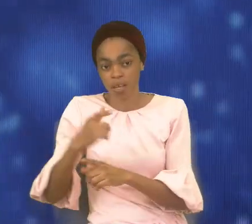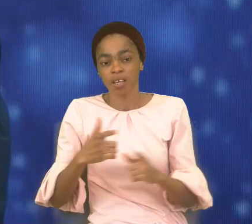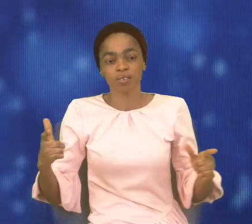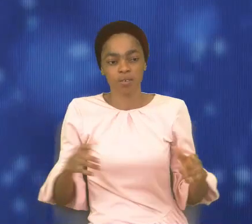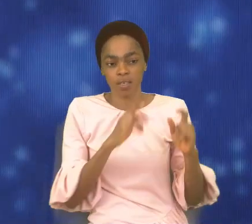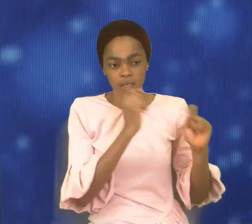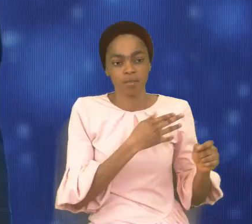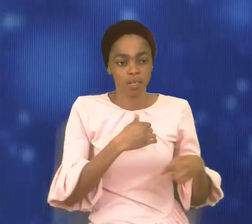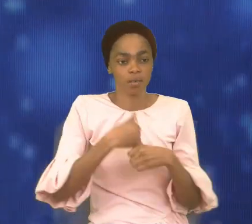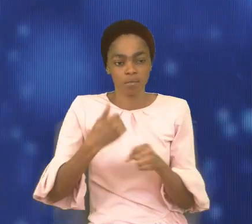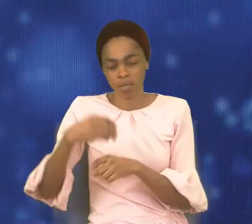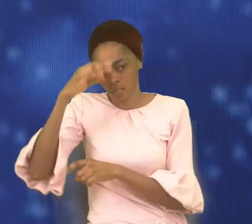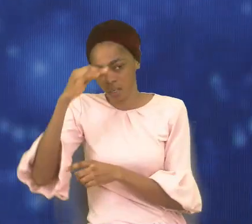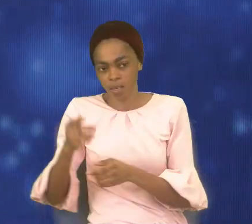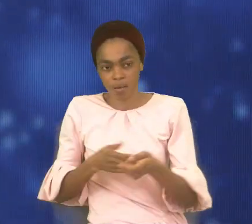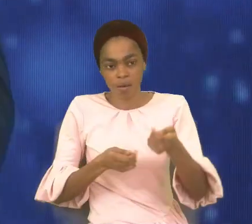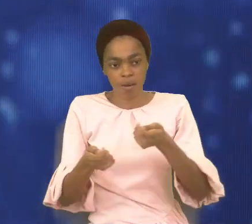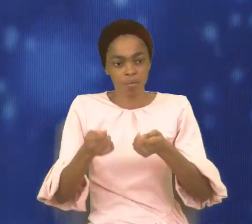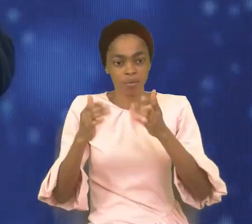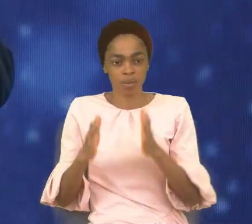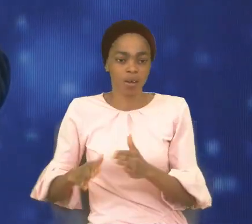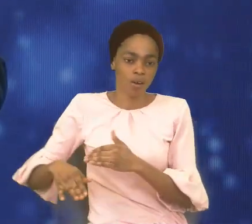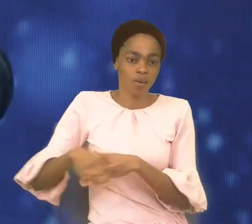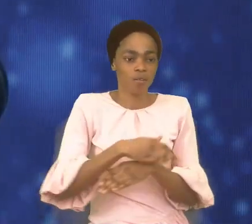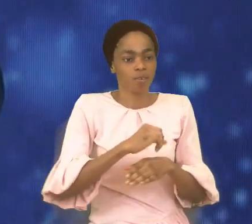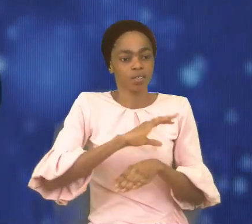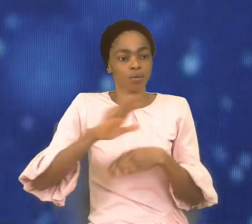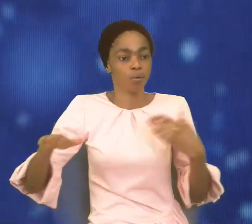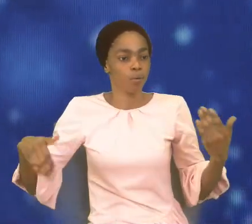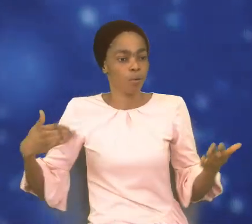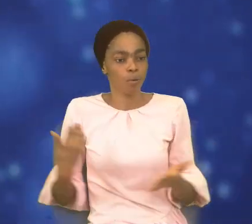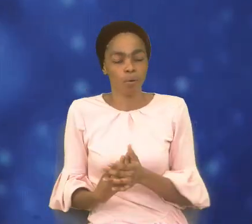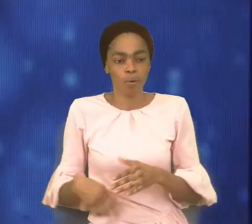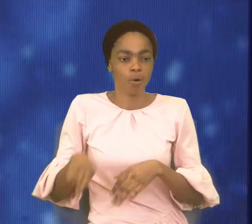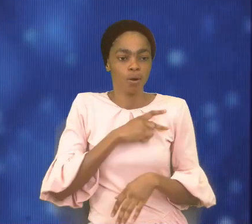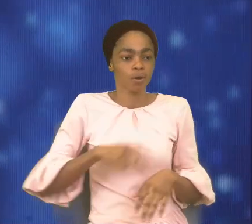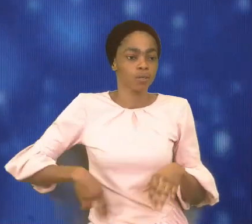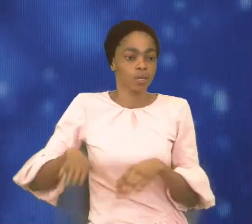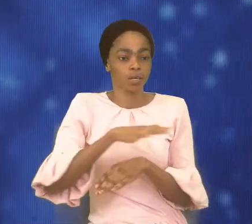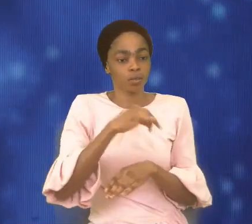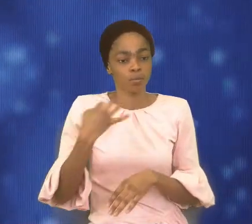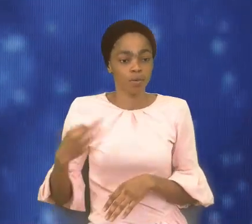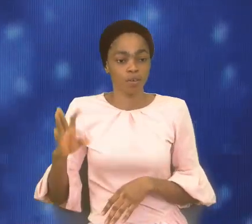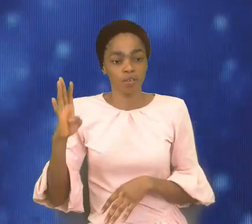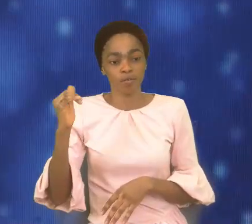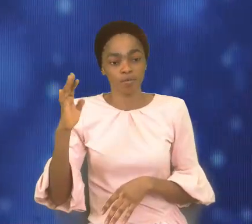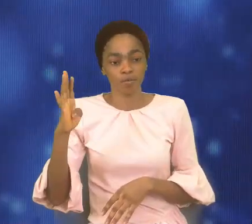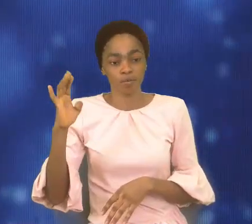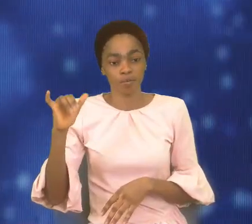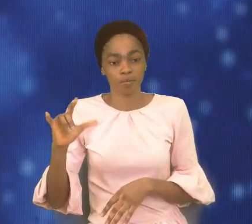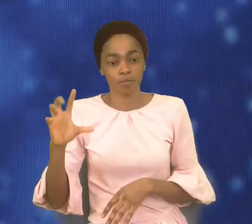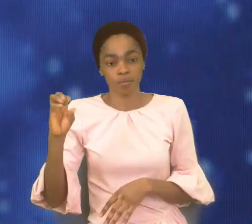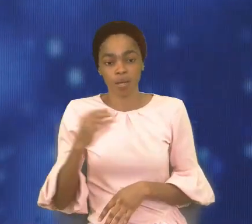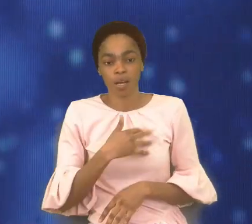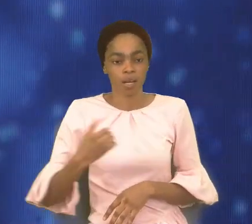whole province of Babylon and the chief of the governors over all